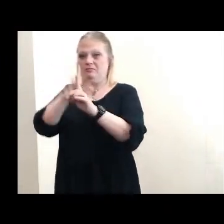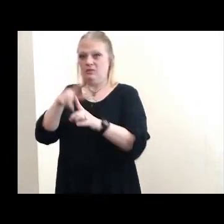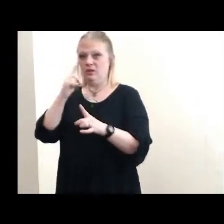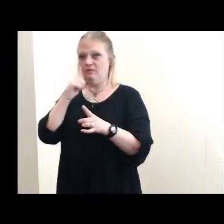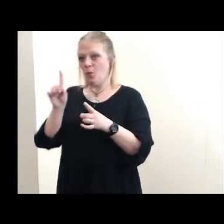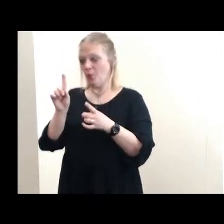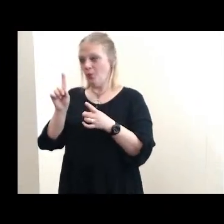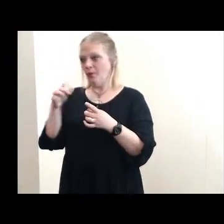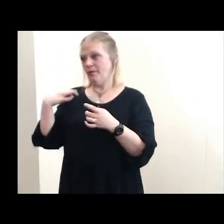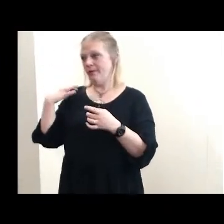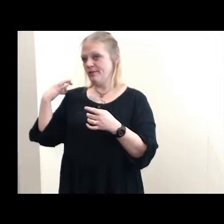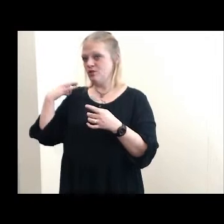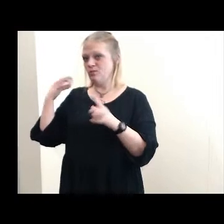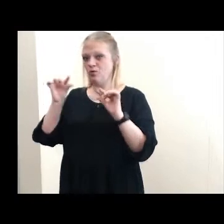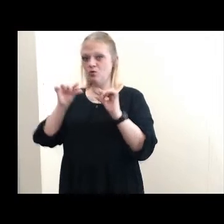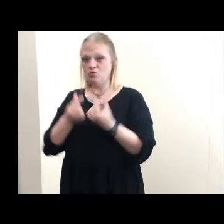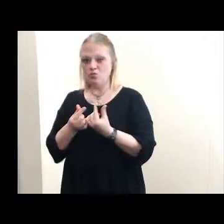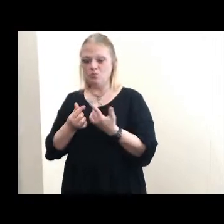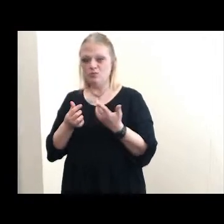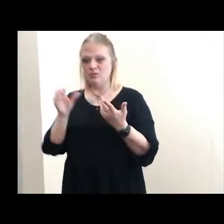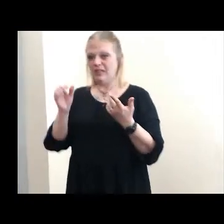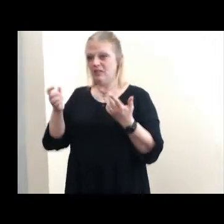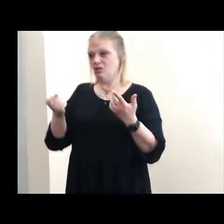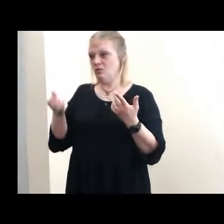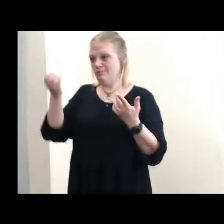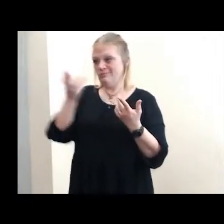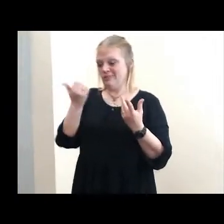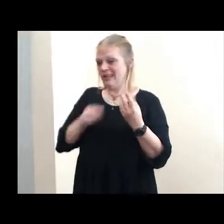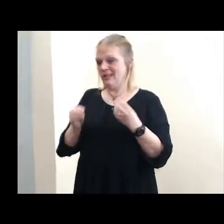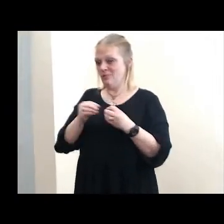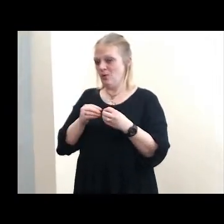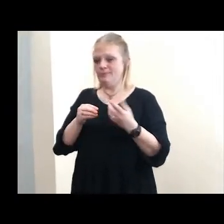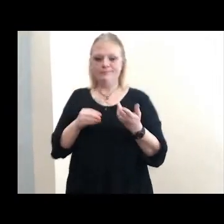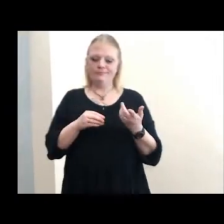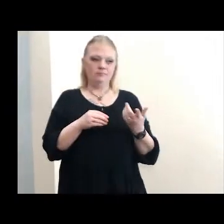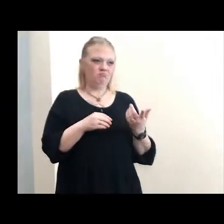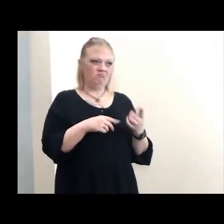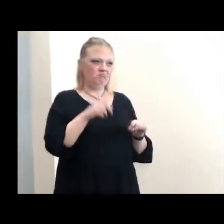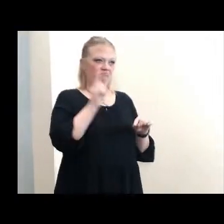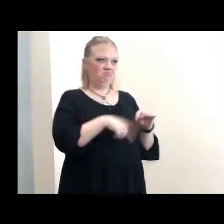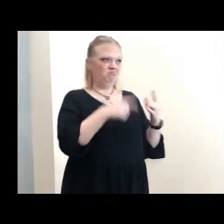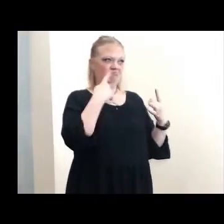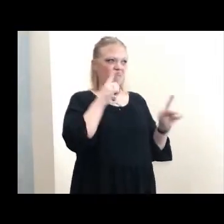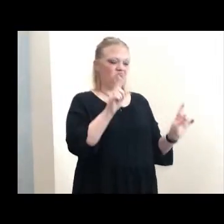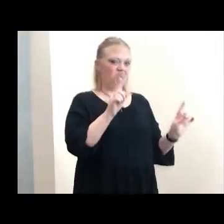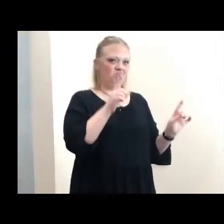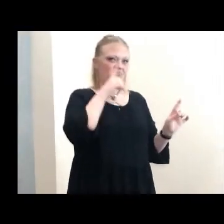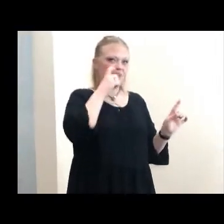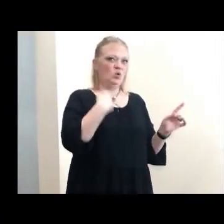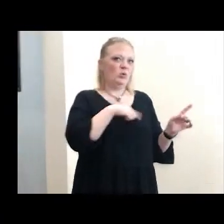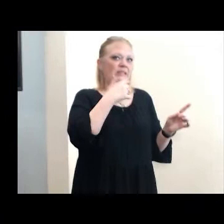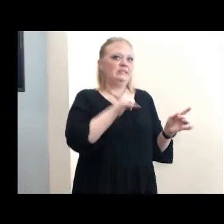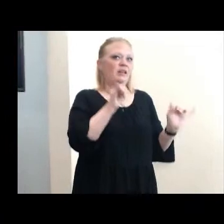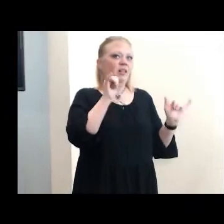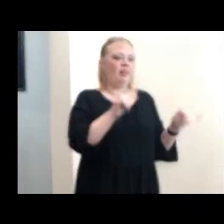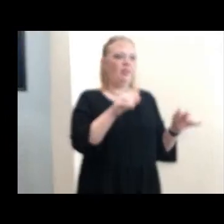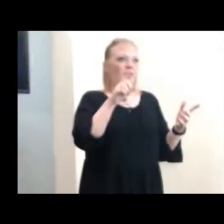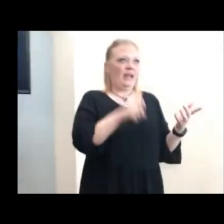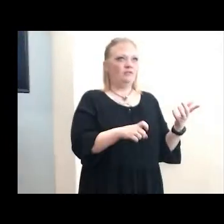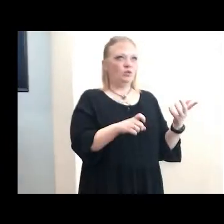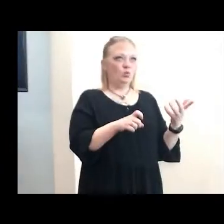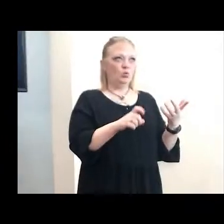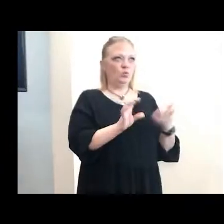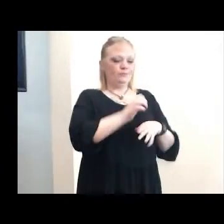certain eligible groups? Can you give us any more information on it? We're not at liberty to announce it at this point because we still have to lock up some of